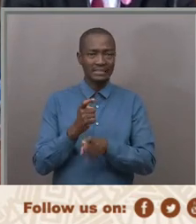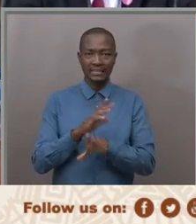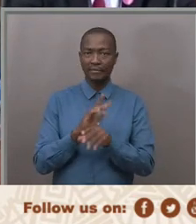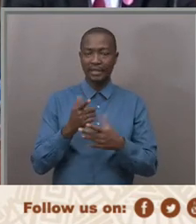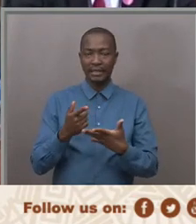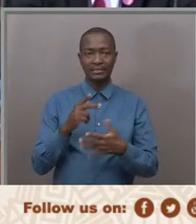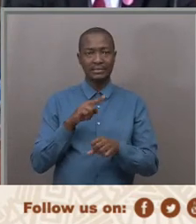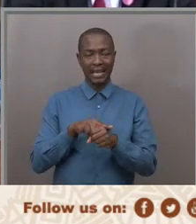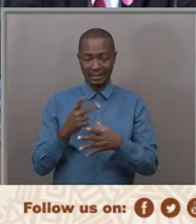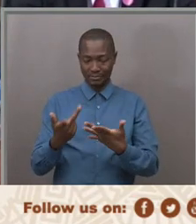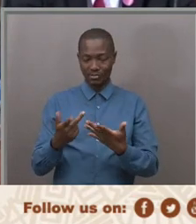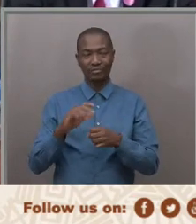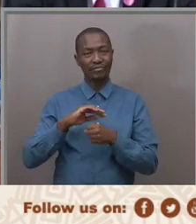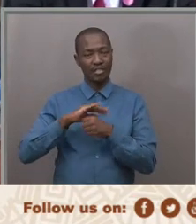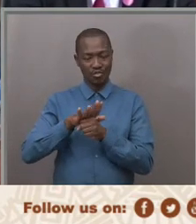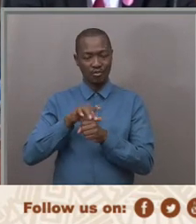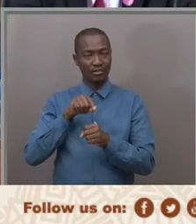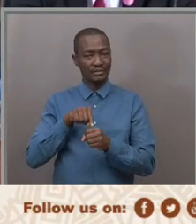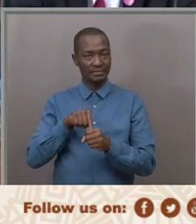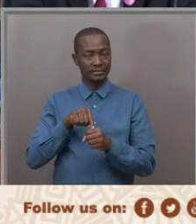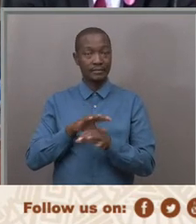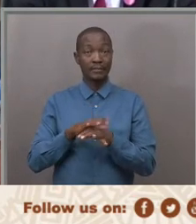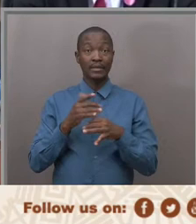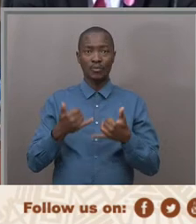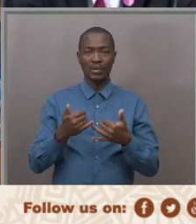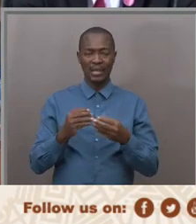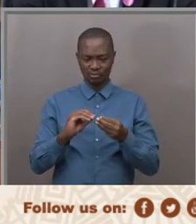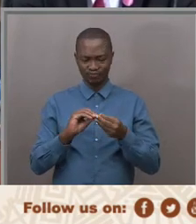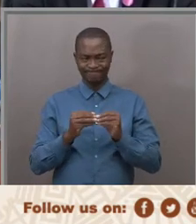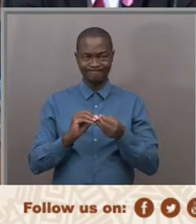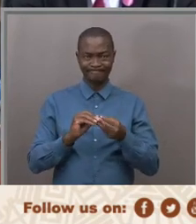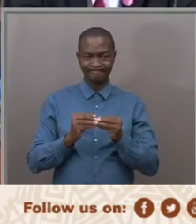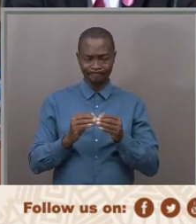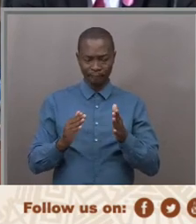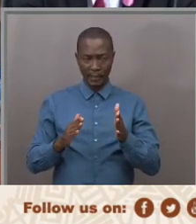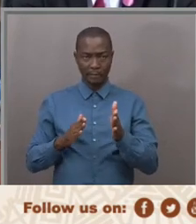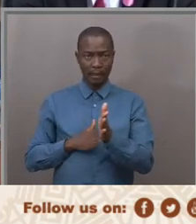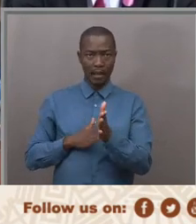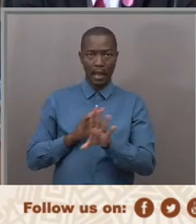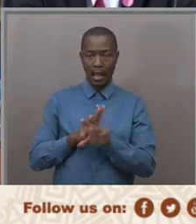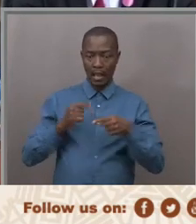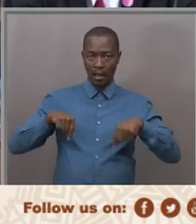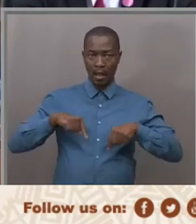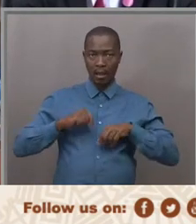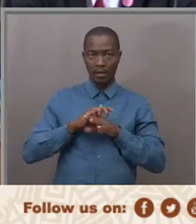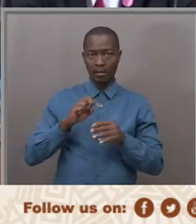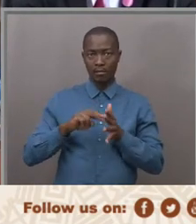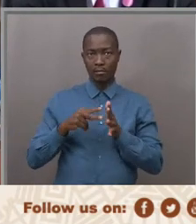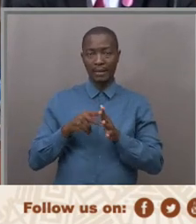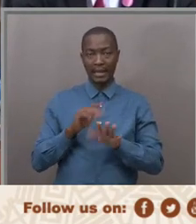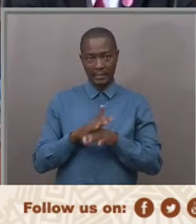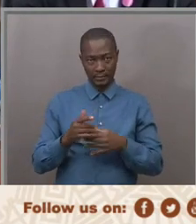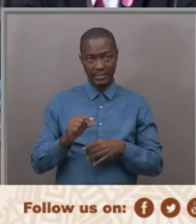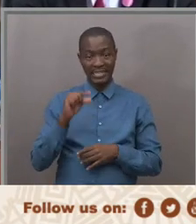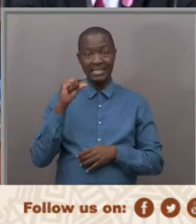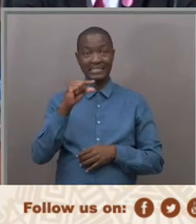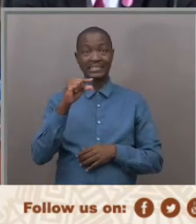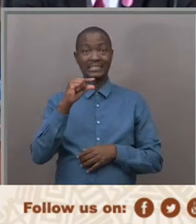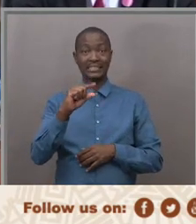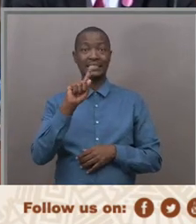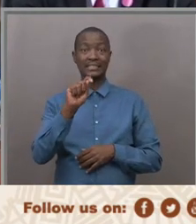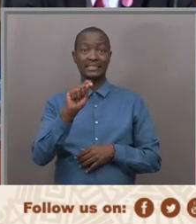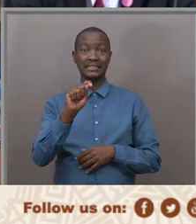of COVID-19. We had to adjust and adapt our plan of action, GGT